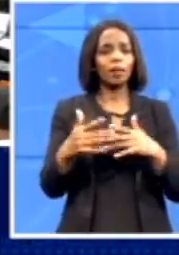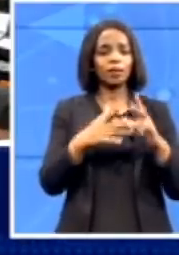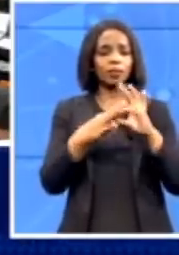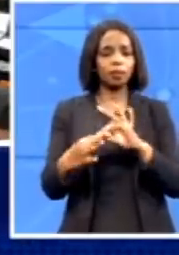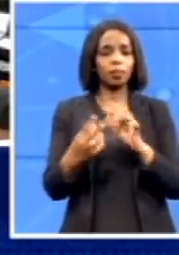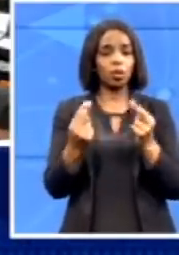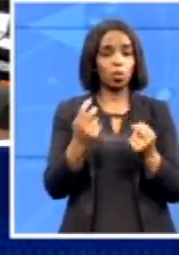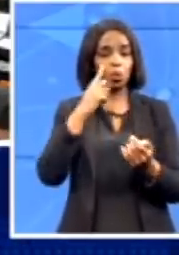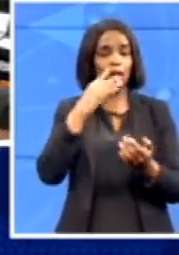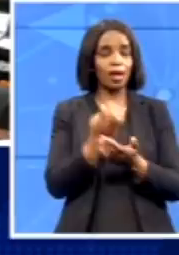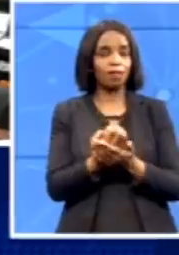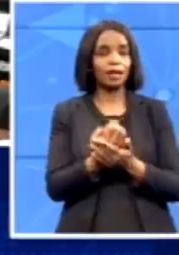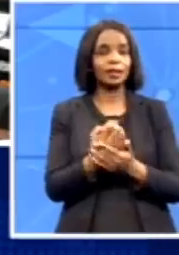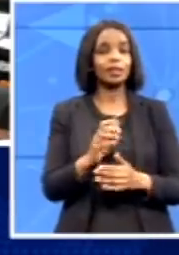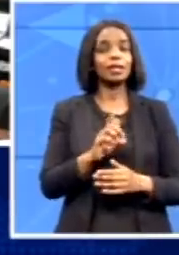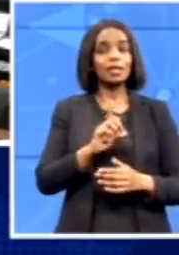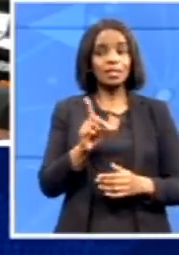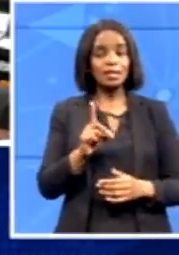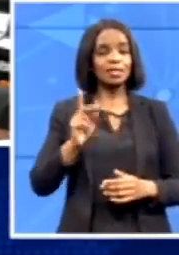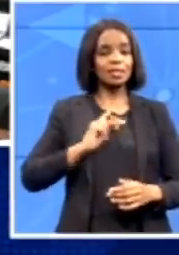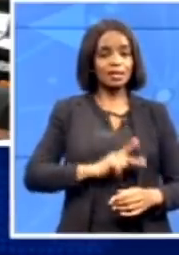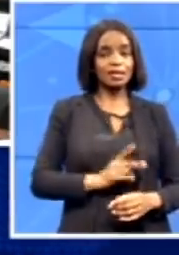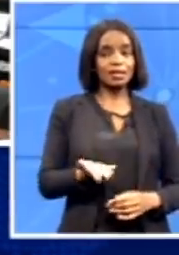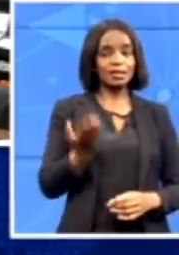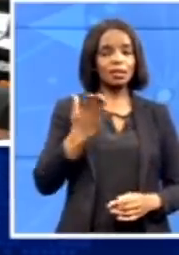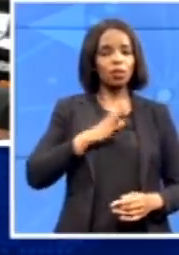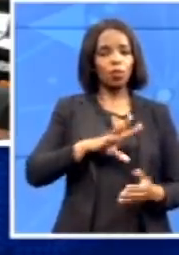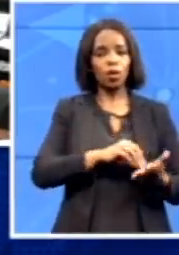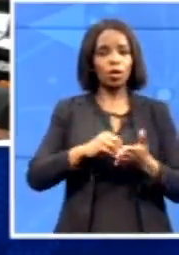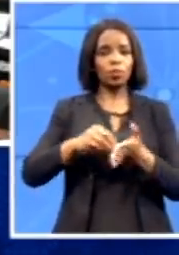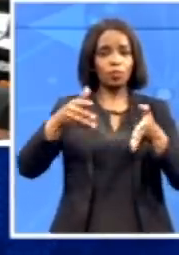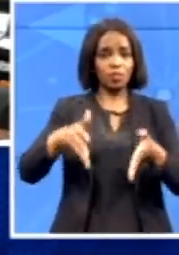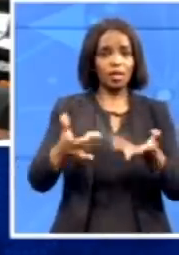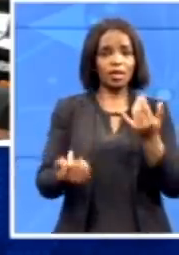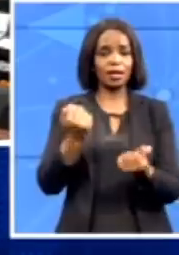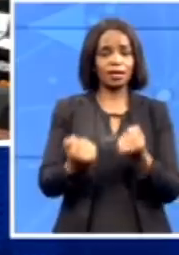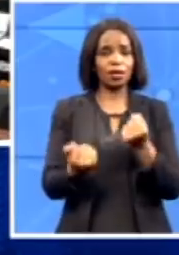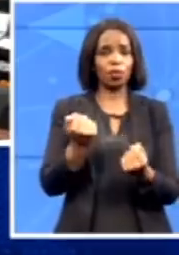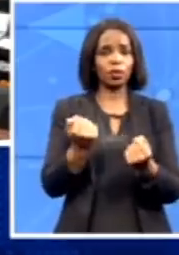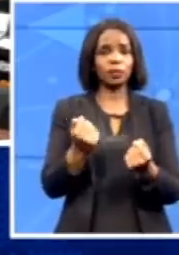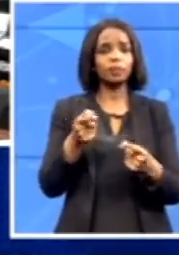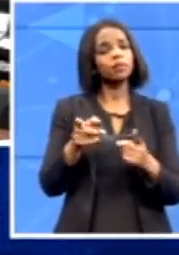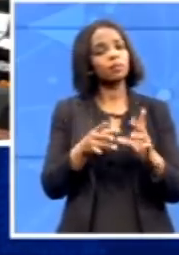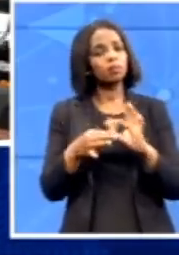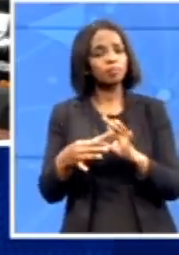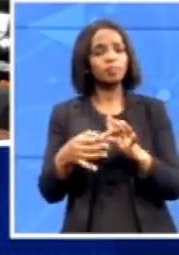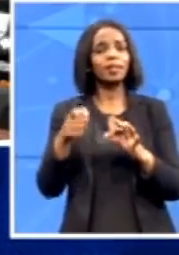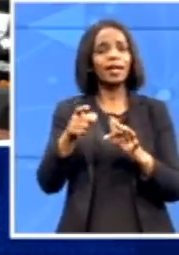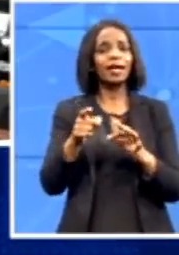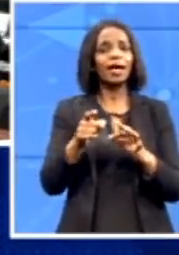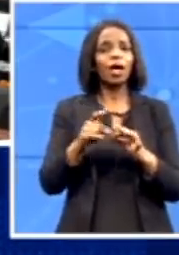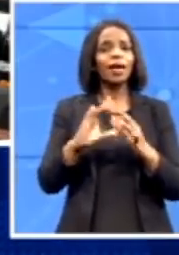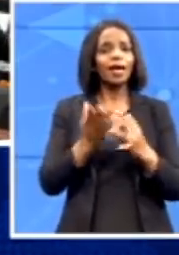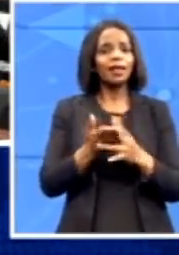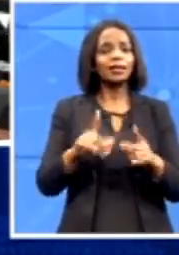court, and this is in relation to the the case that he opened against Advocate Billy Downer for